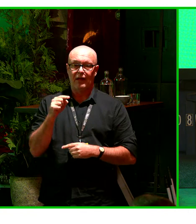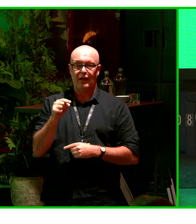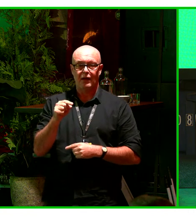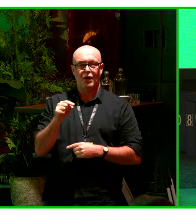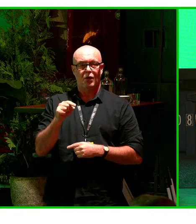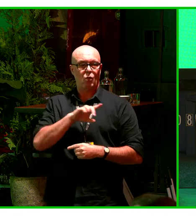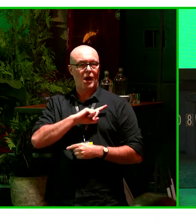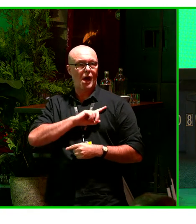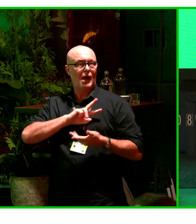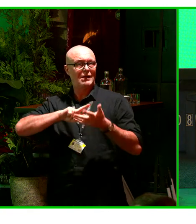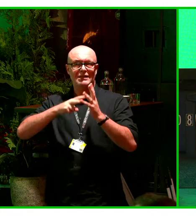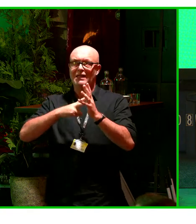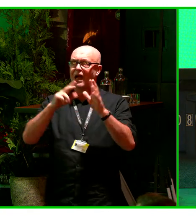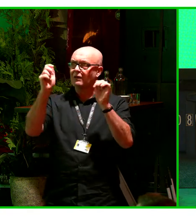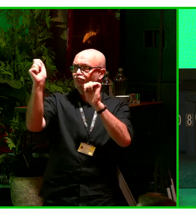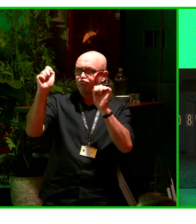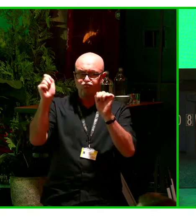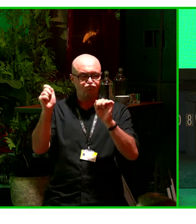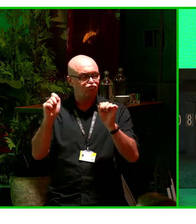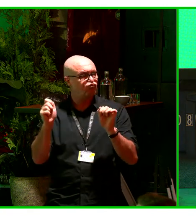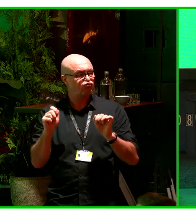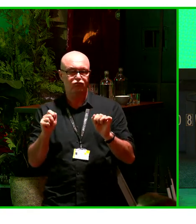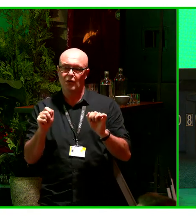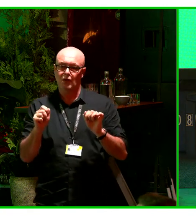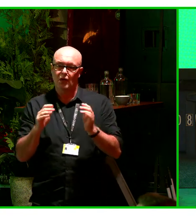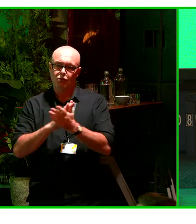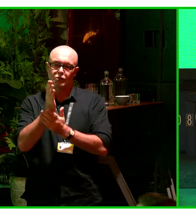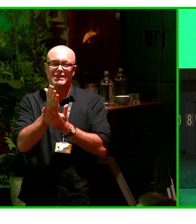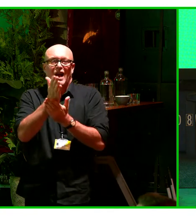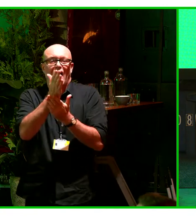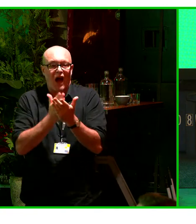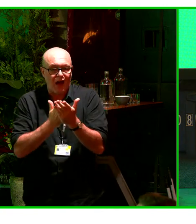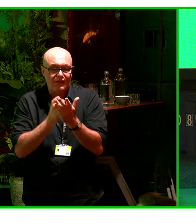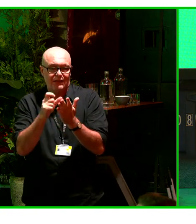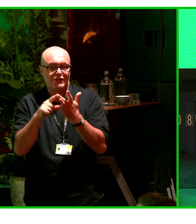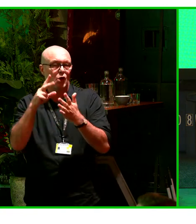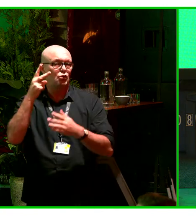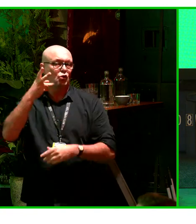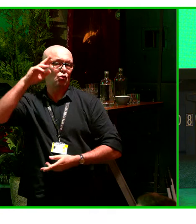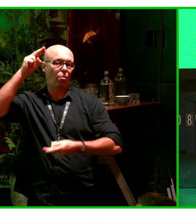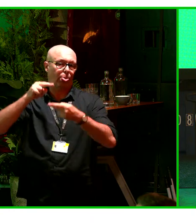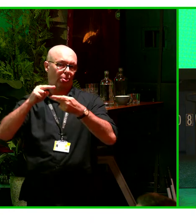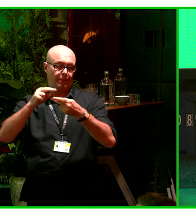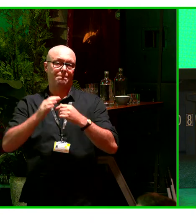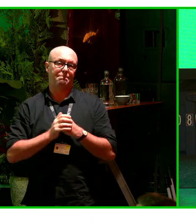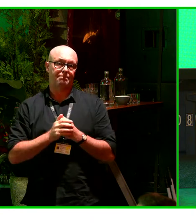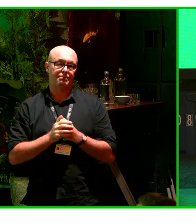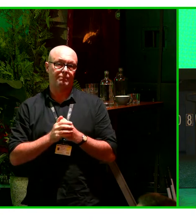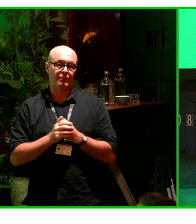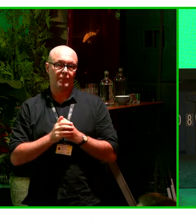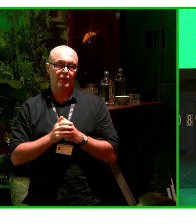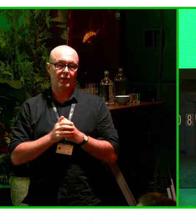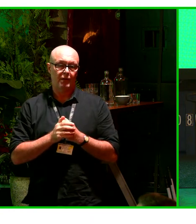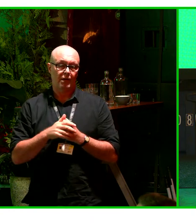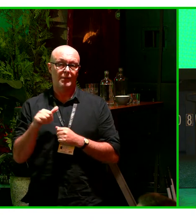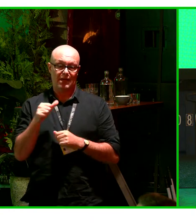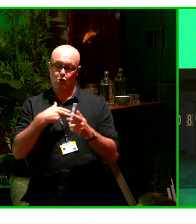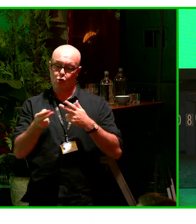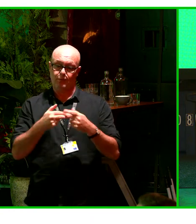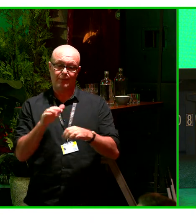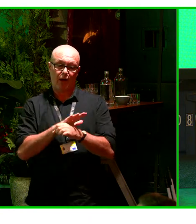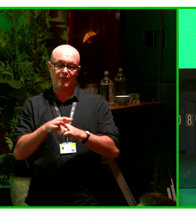we have pretty much halved the embedded carbon within the park. Something I'm hoping you're gonna read about in the press